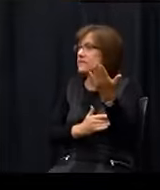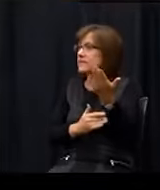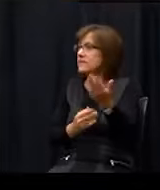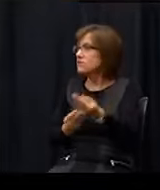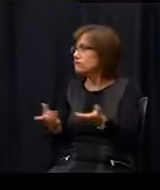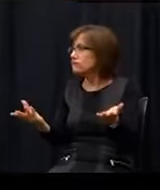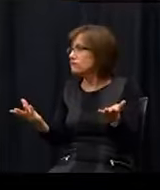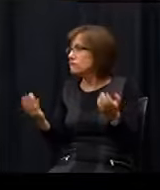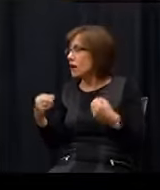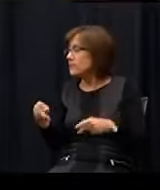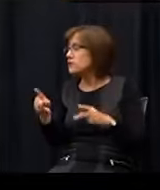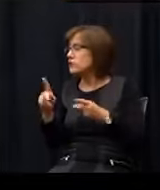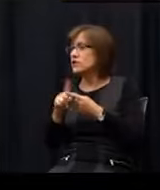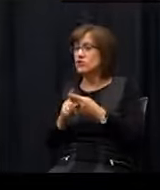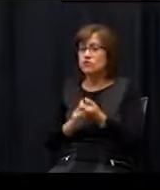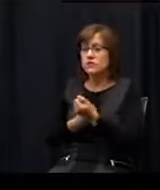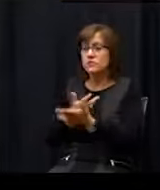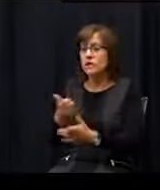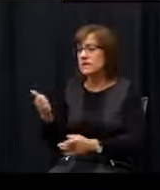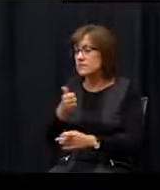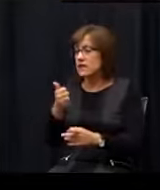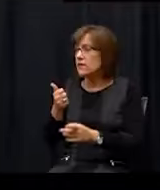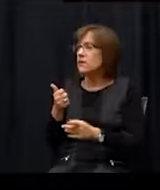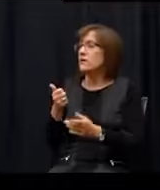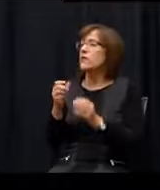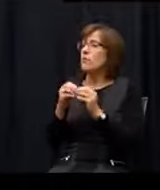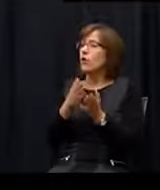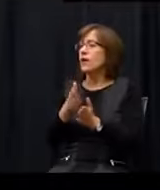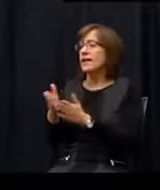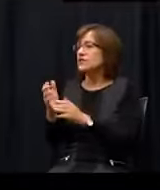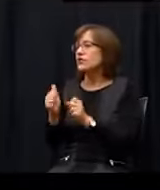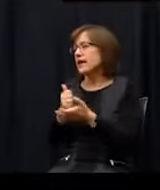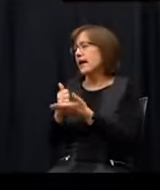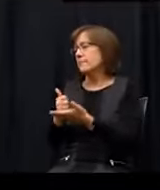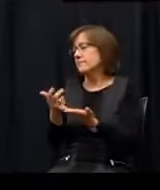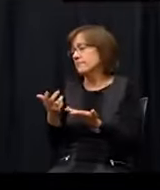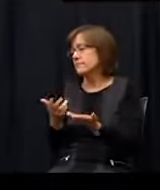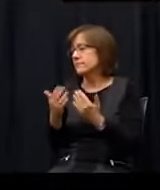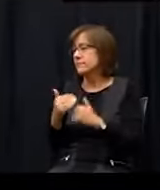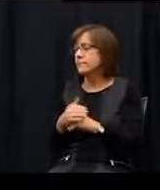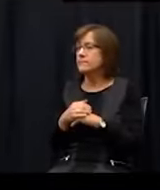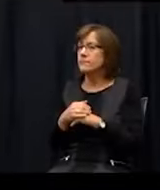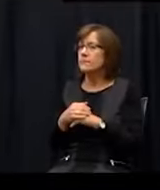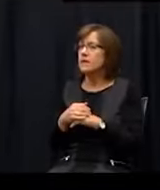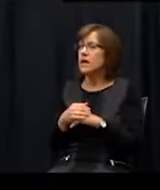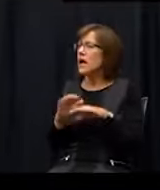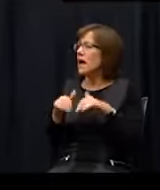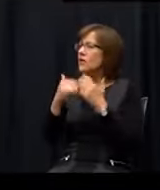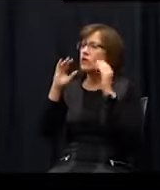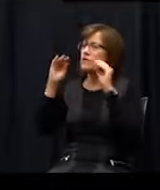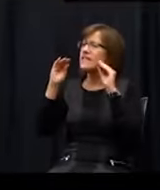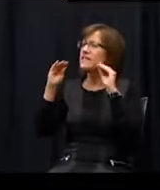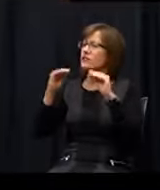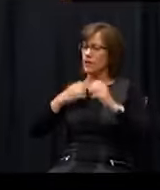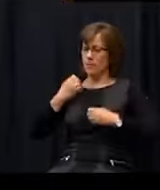the more ways we can help the children. How do you teach emotions in your classroom?